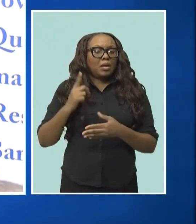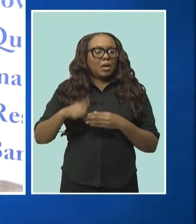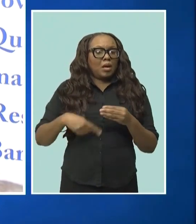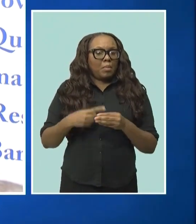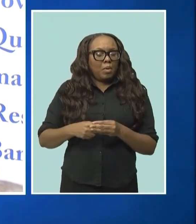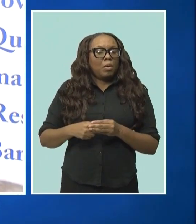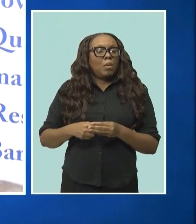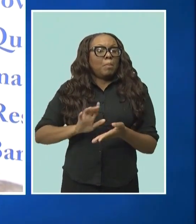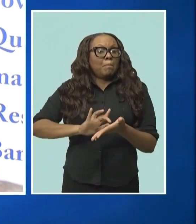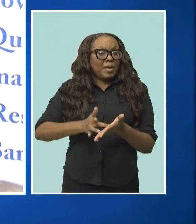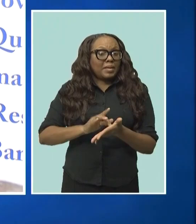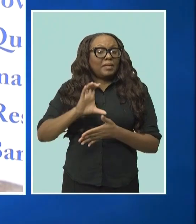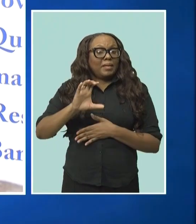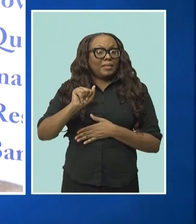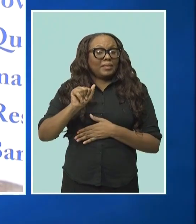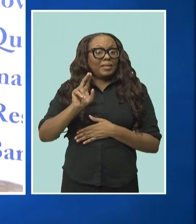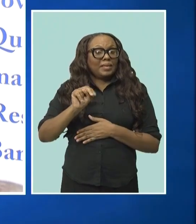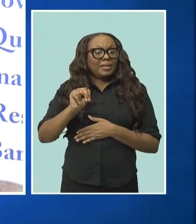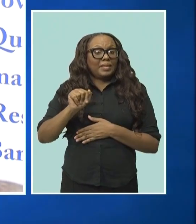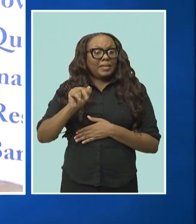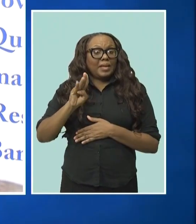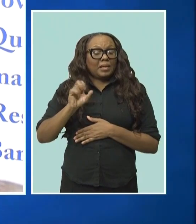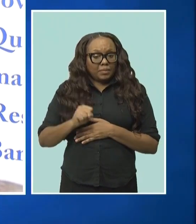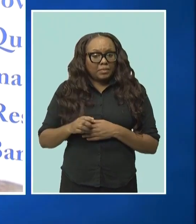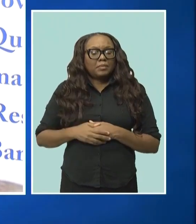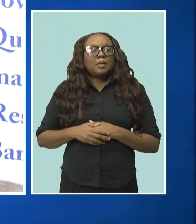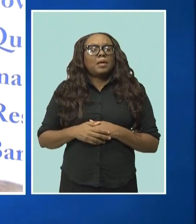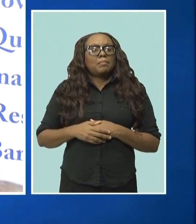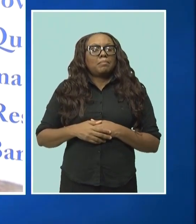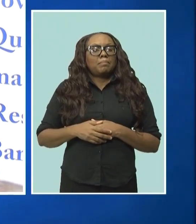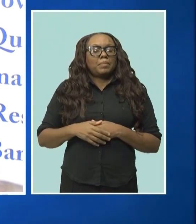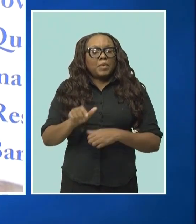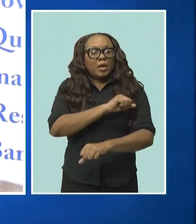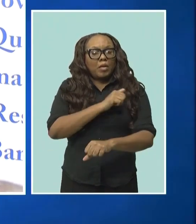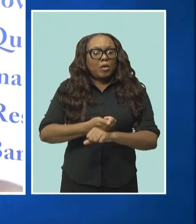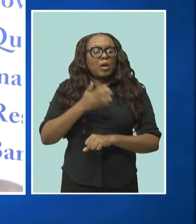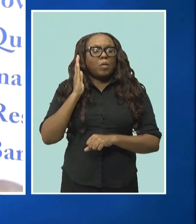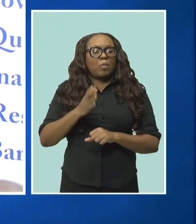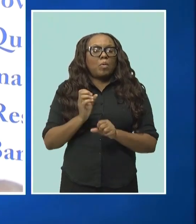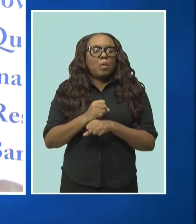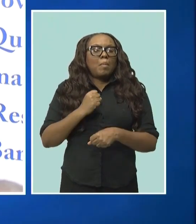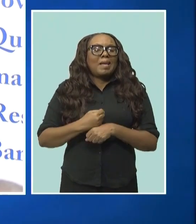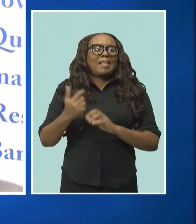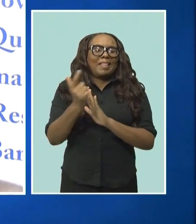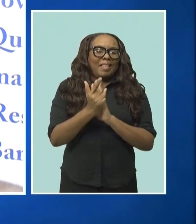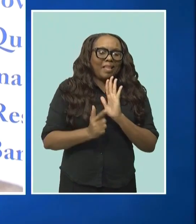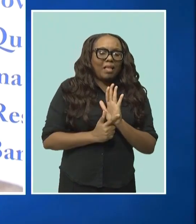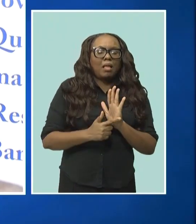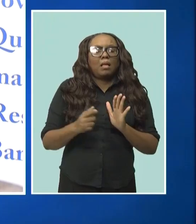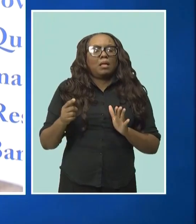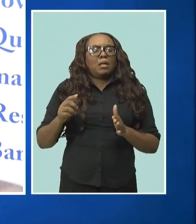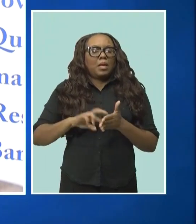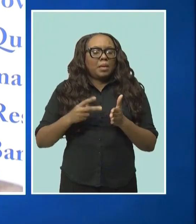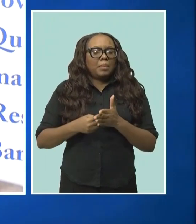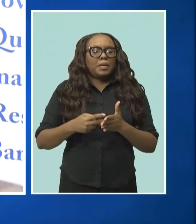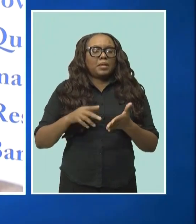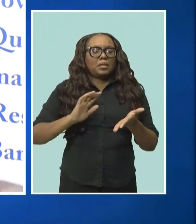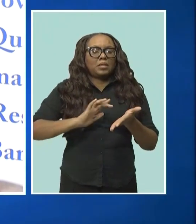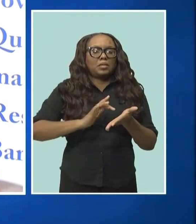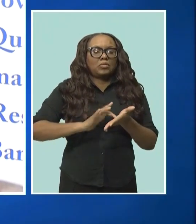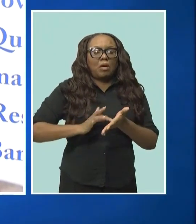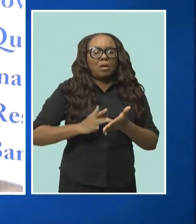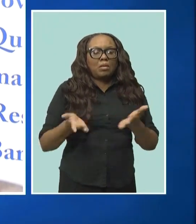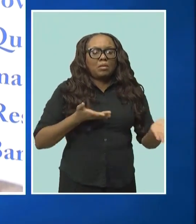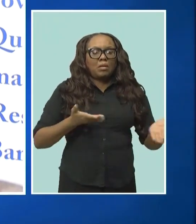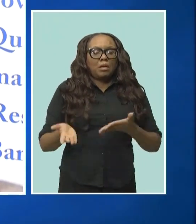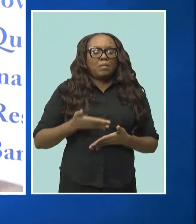It stipulates that the authority will regulate cannabis in its plant form, whereas the drug service will have purview over the finished